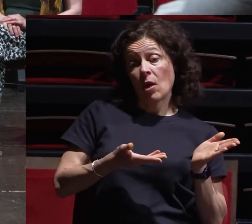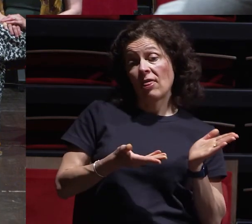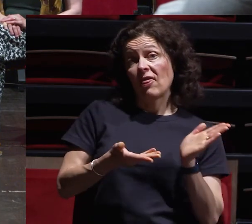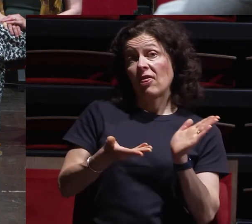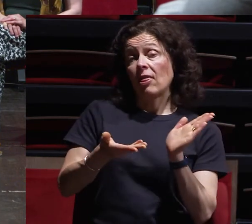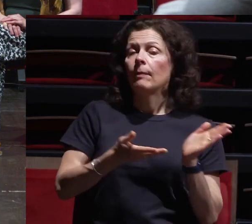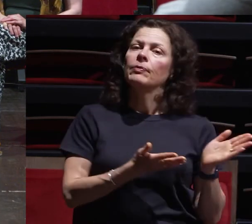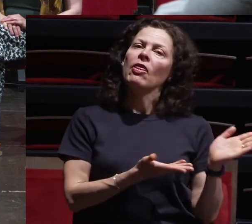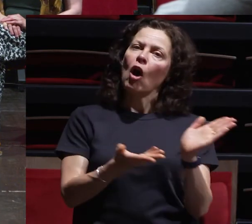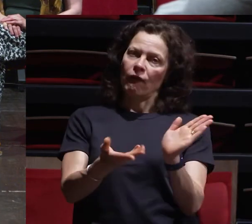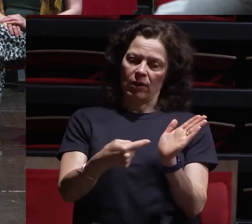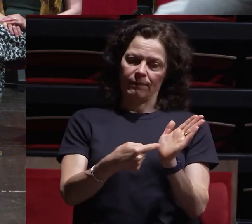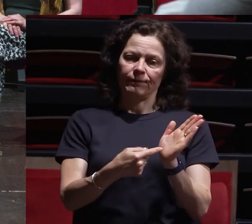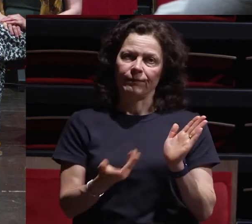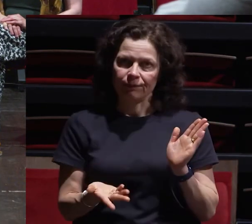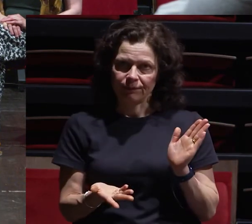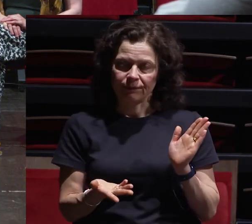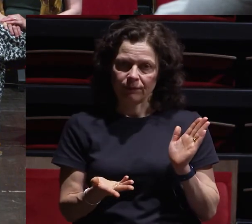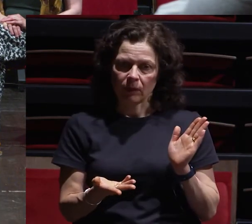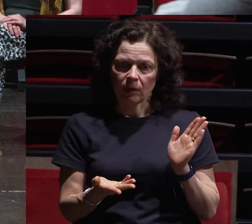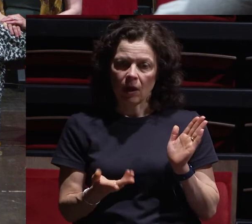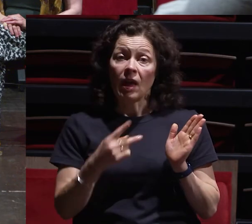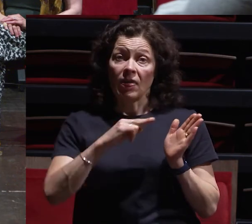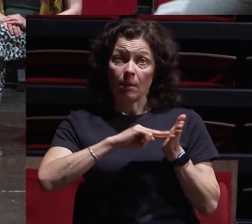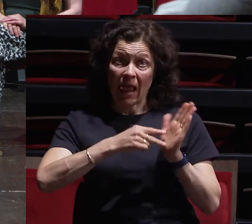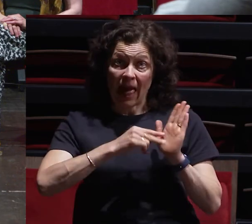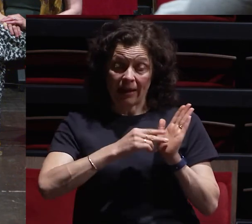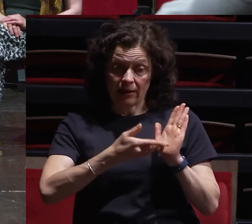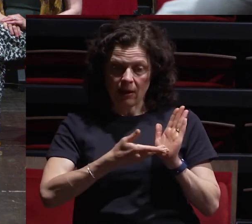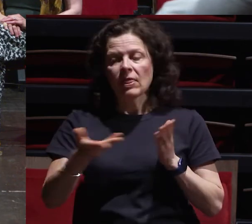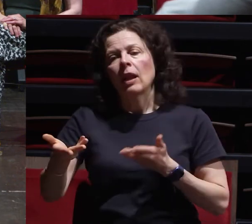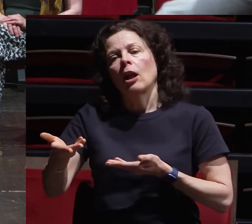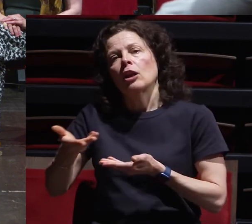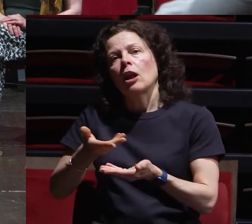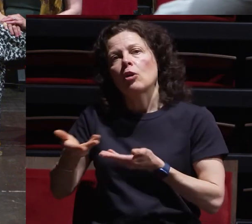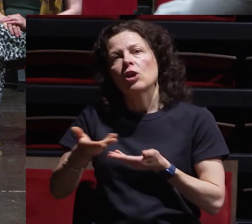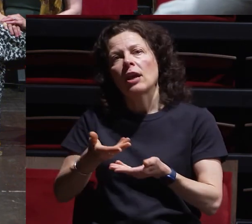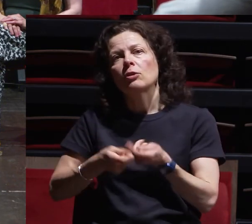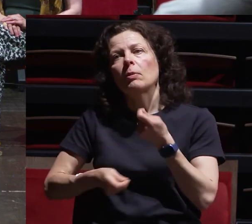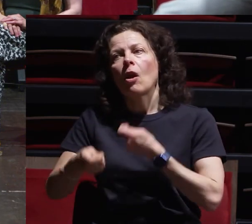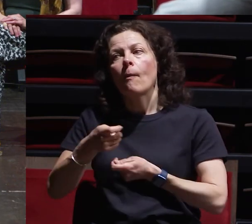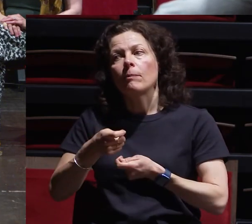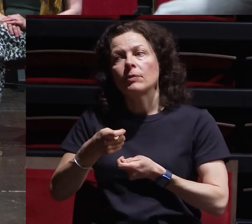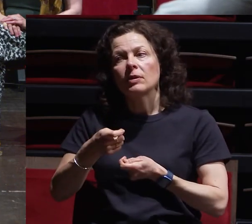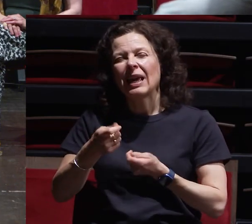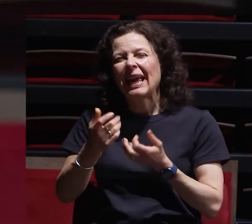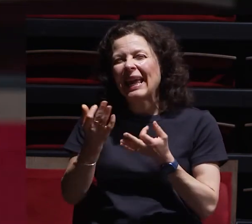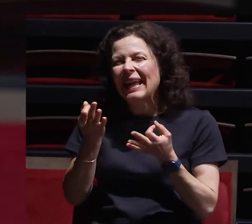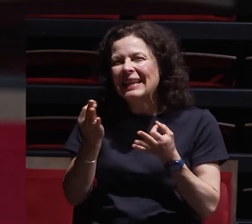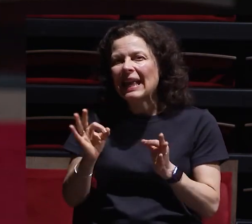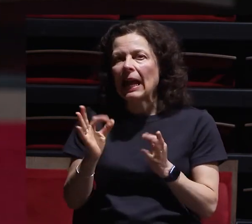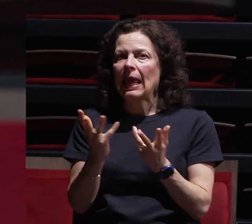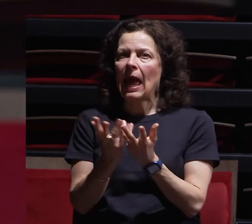is about, the offer is this is the story beat that this has to land. Yes. And the negotiation